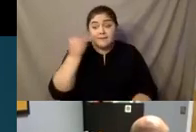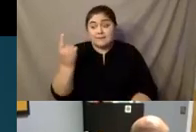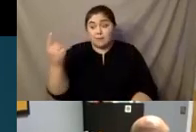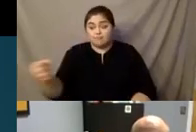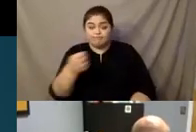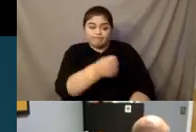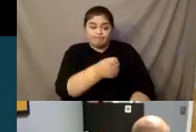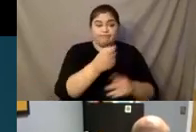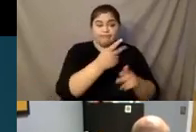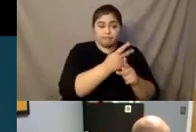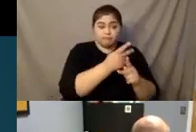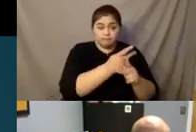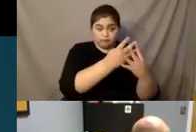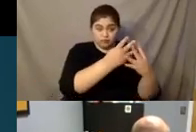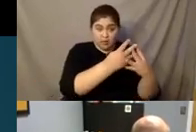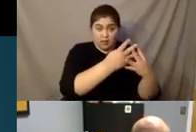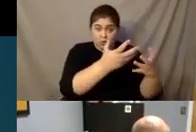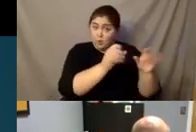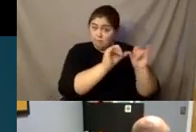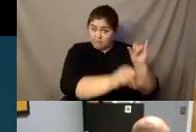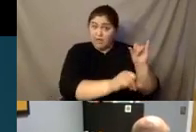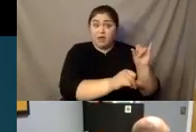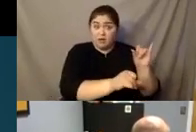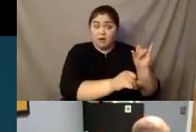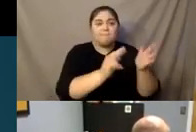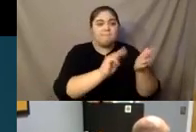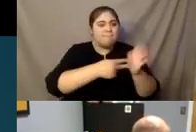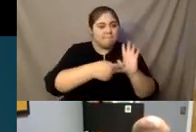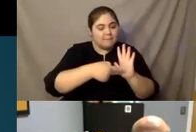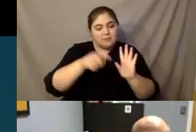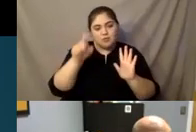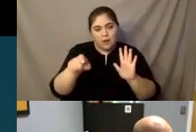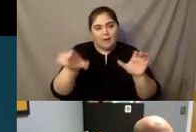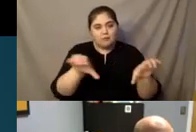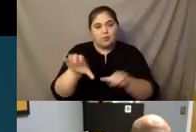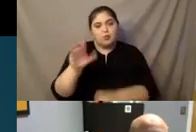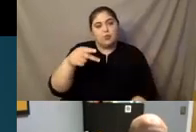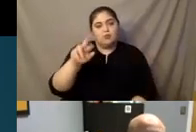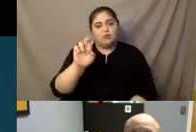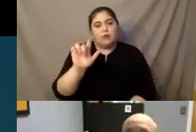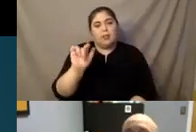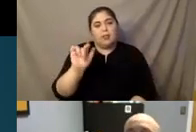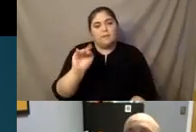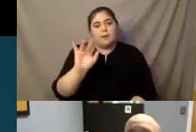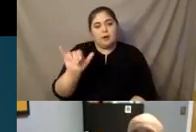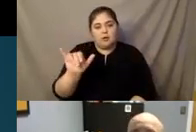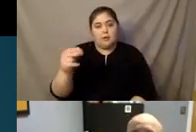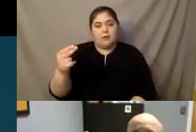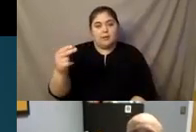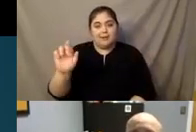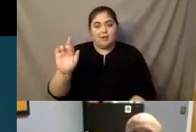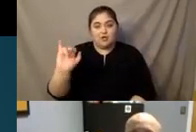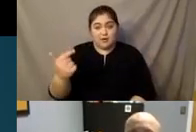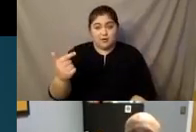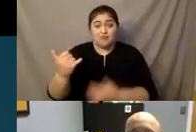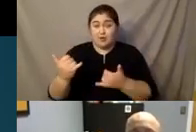custody, then and you want them to stay in custody, then you're going to have to run a preliminary hearing. Preliminary hearings are a little different